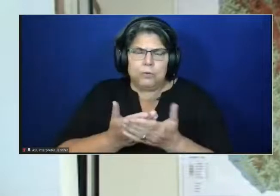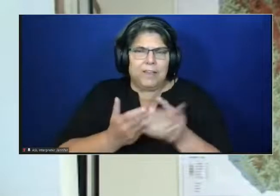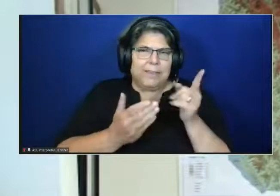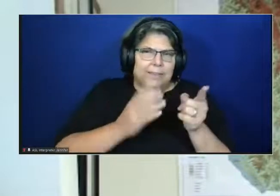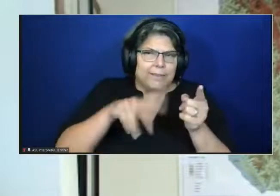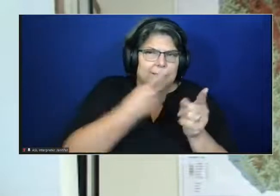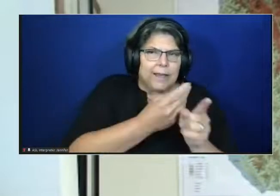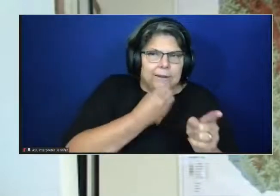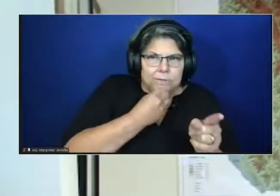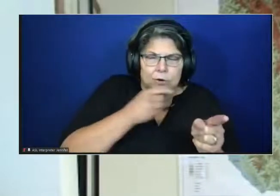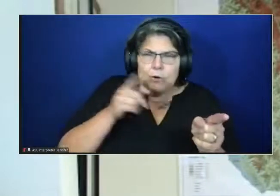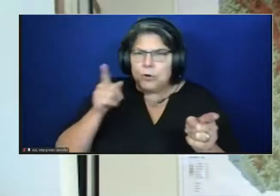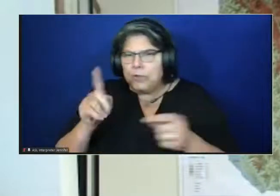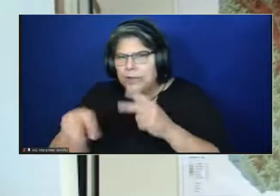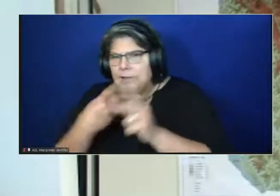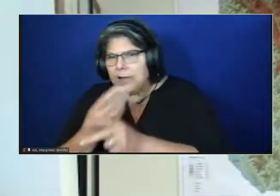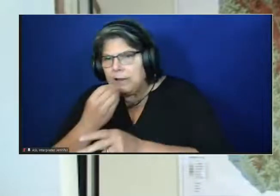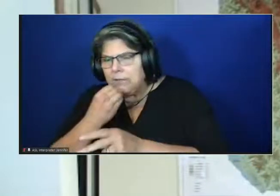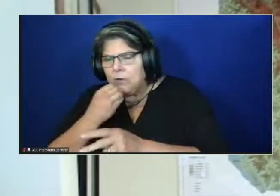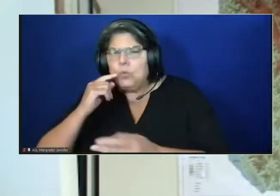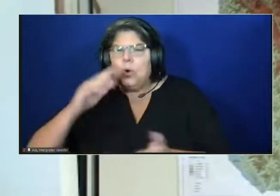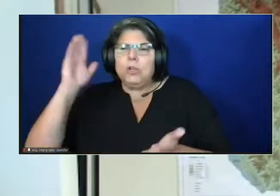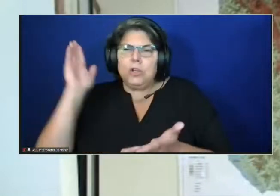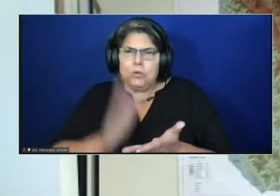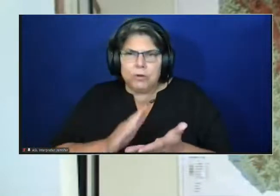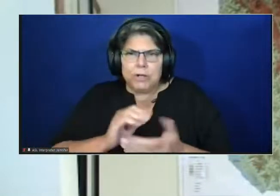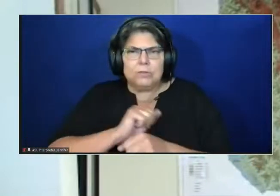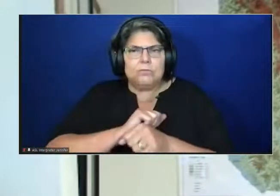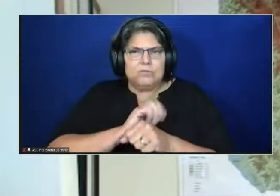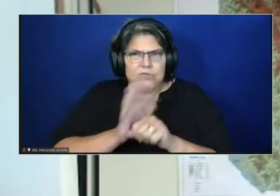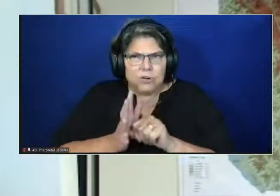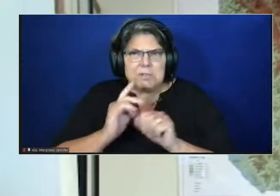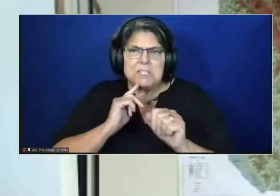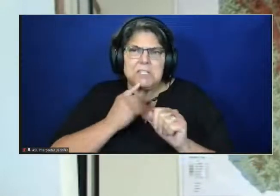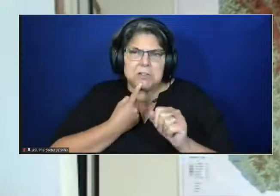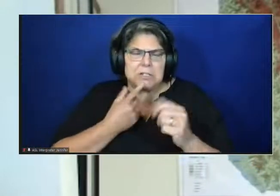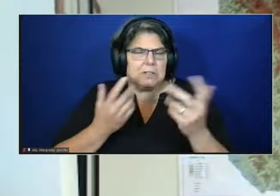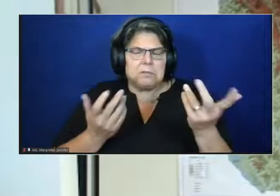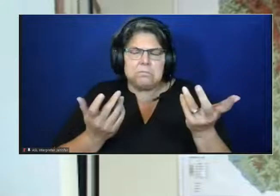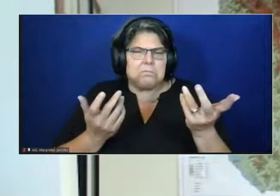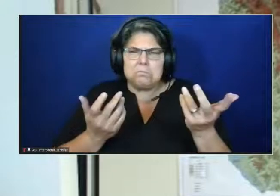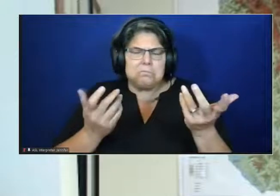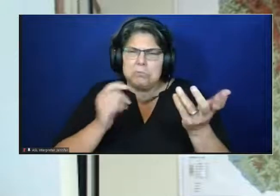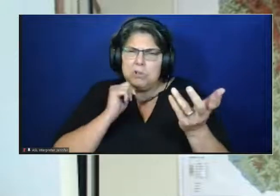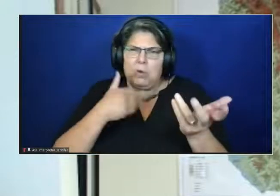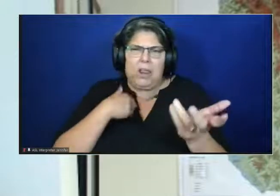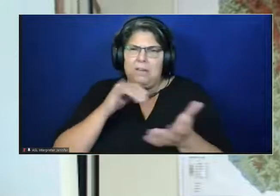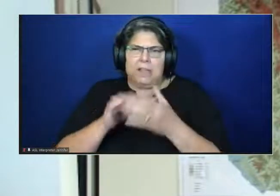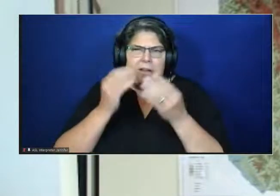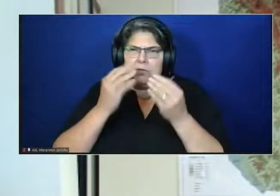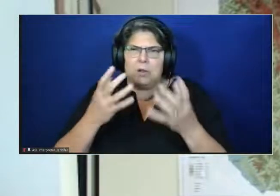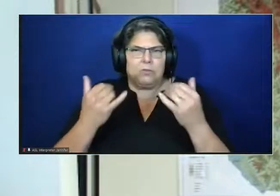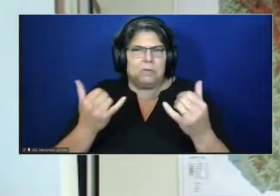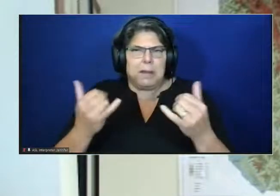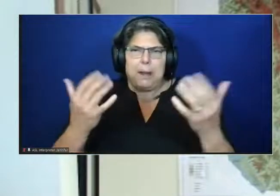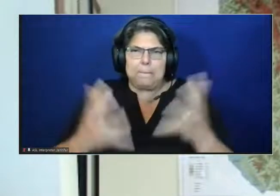food will decrease the severity or the mortality of COVID. That just doesn't exist at this point.